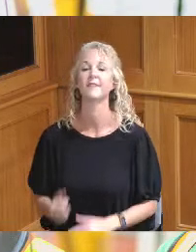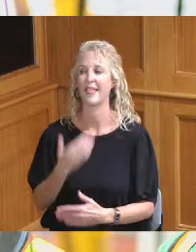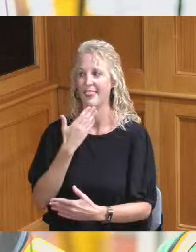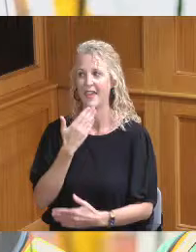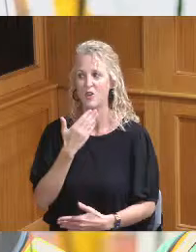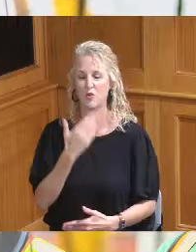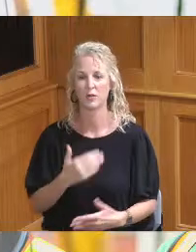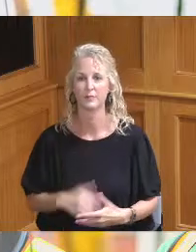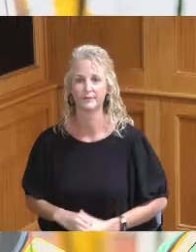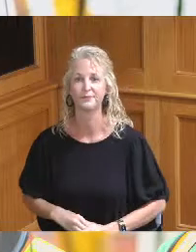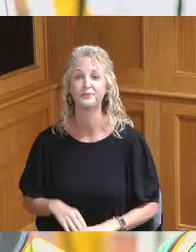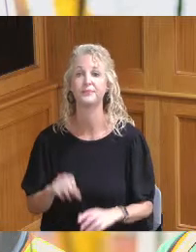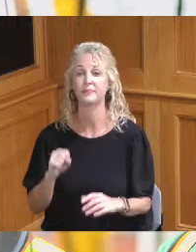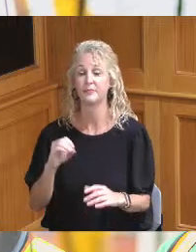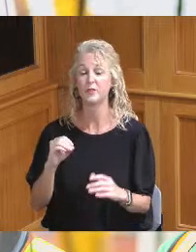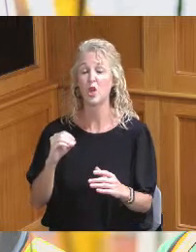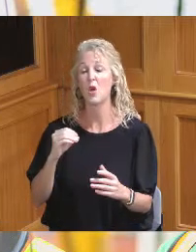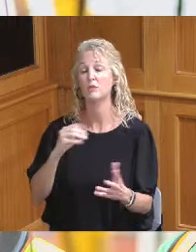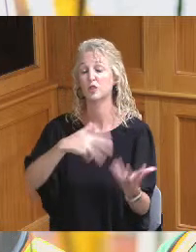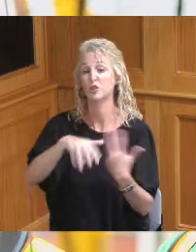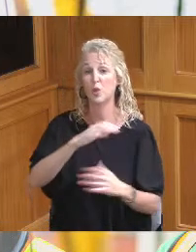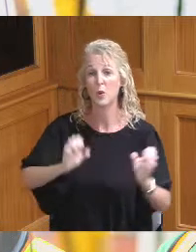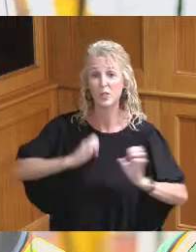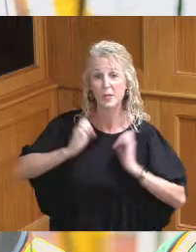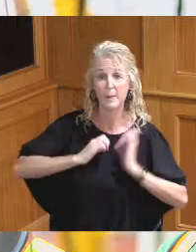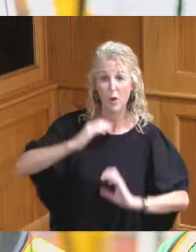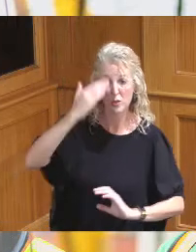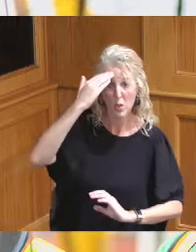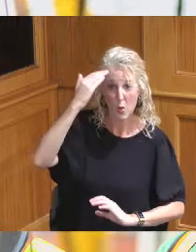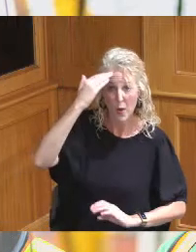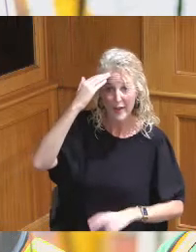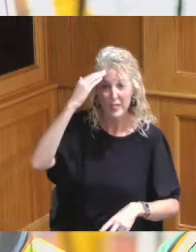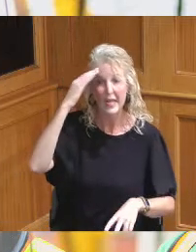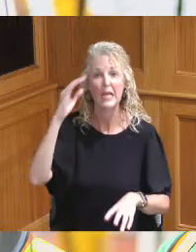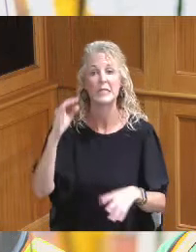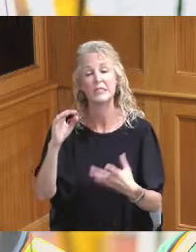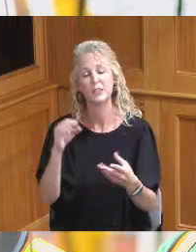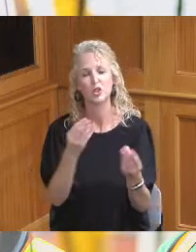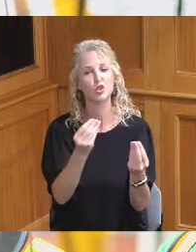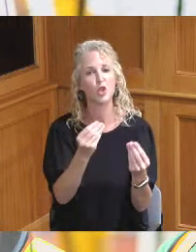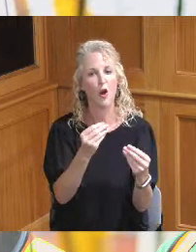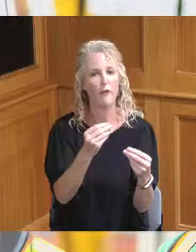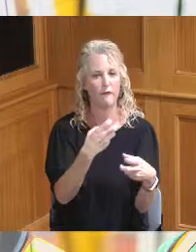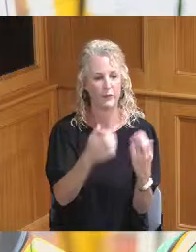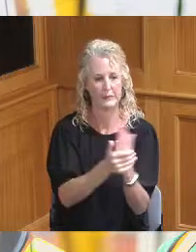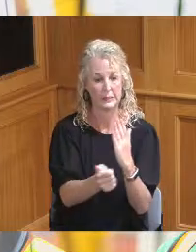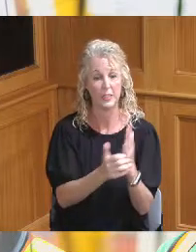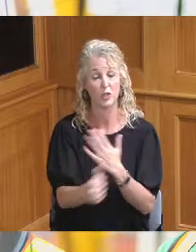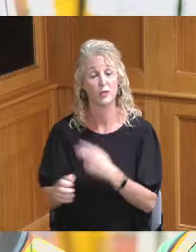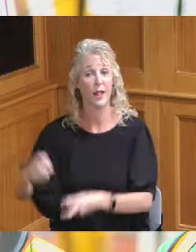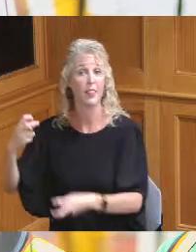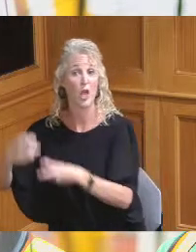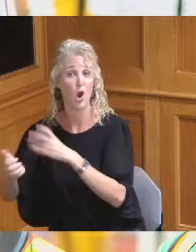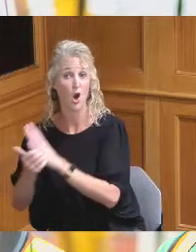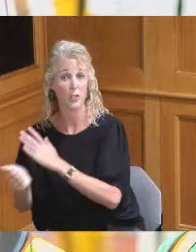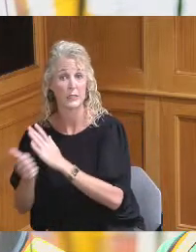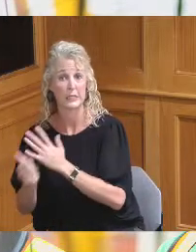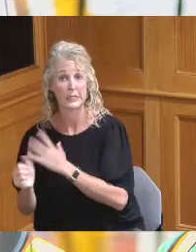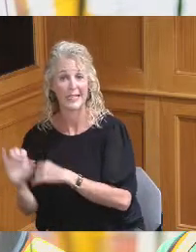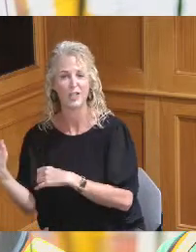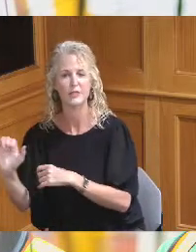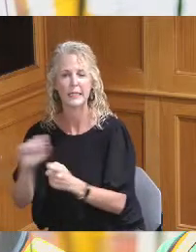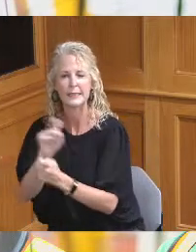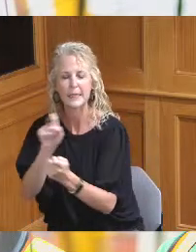emotional intelligence and awareness. We also have hard skills training that is specifically designed to provide